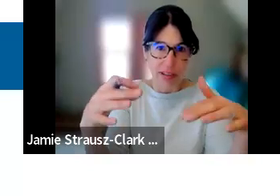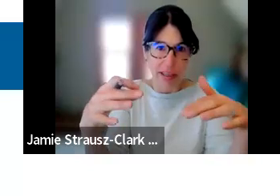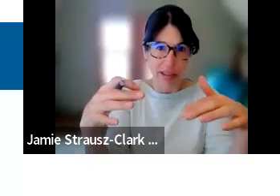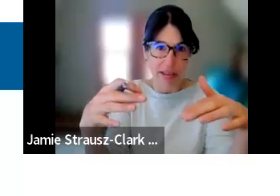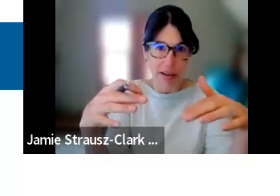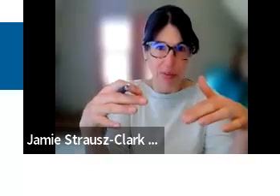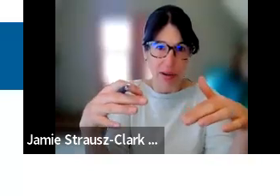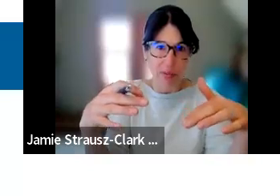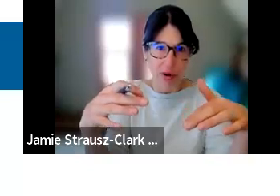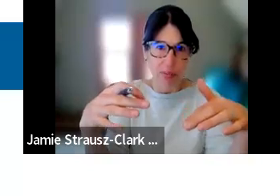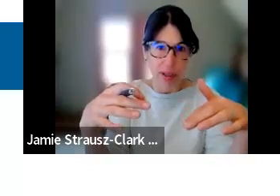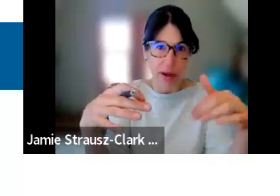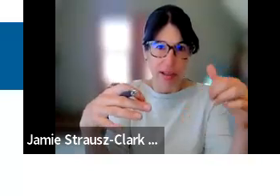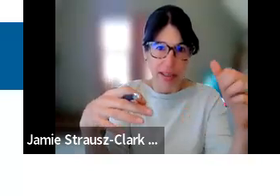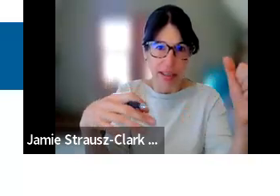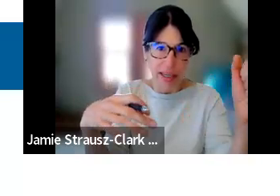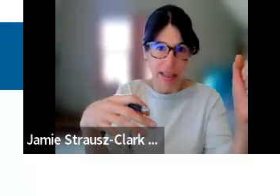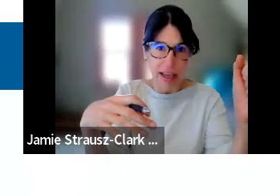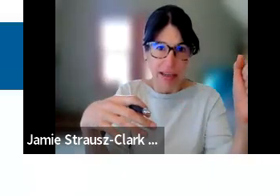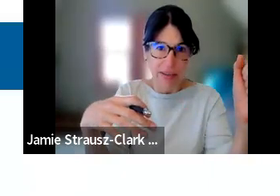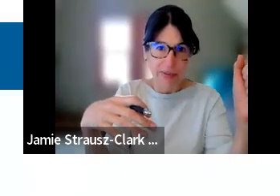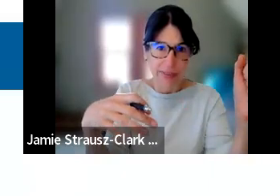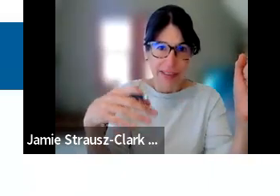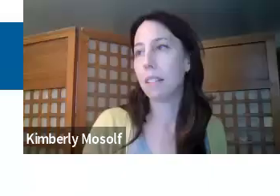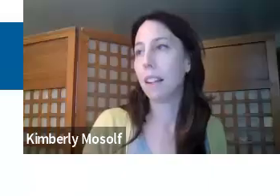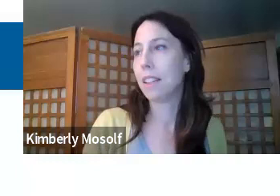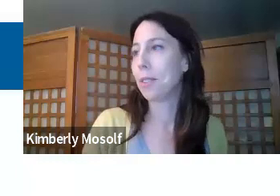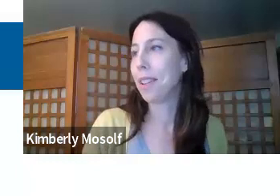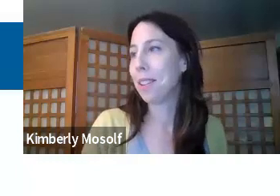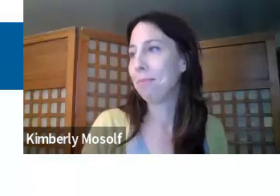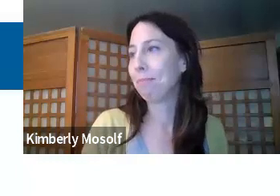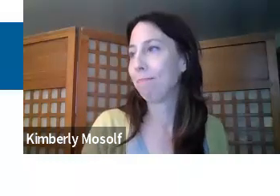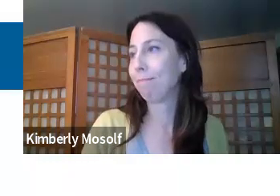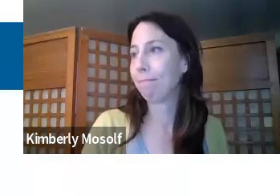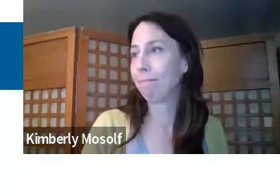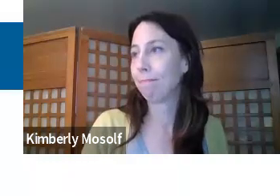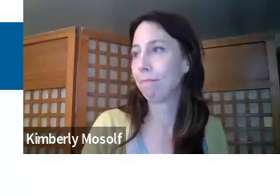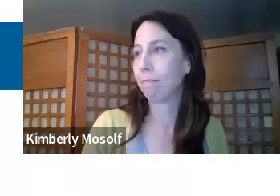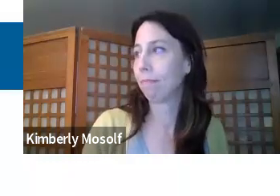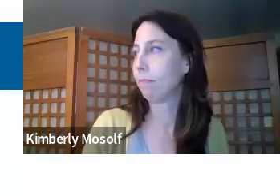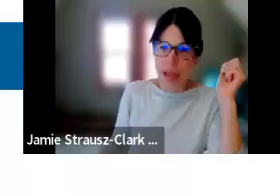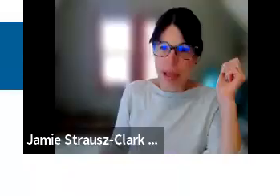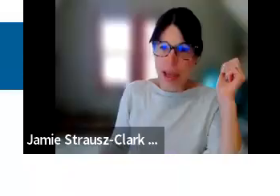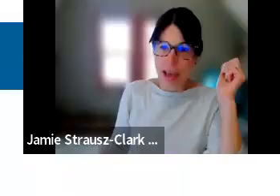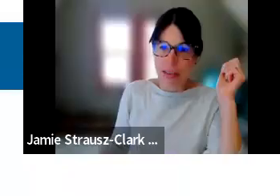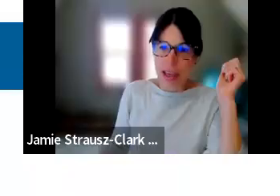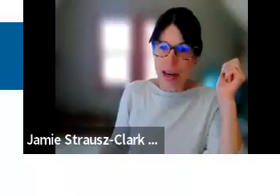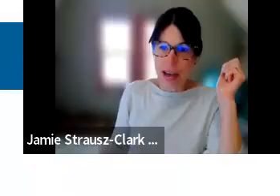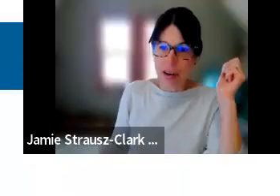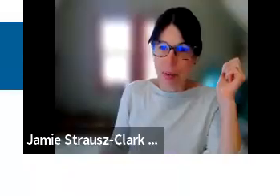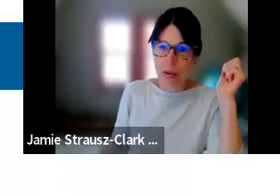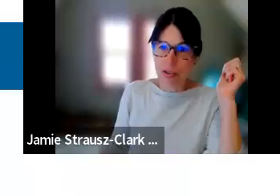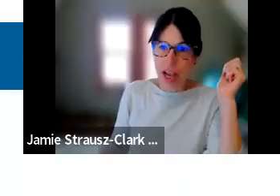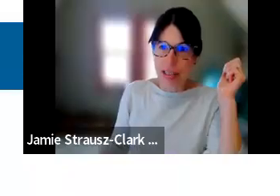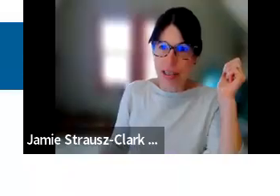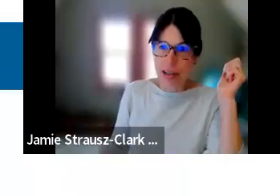be reflected in this document in a more complete way. Did I get that? Yeah, I think so. Thank you. Excellent. All right. And then I